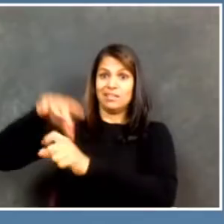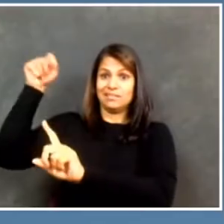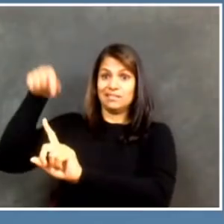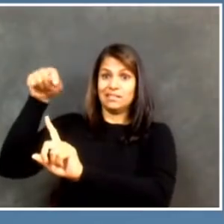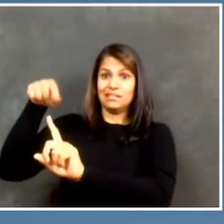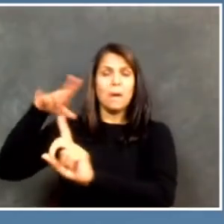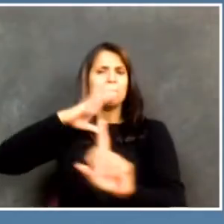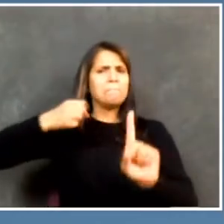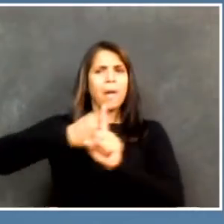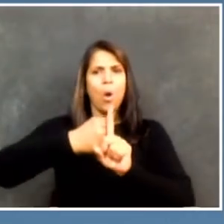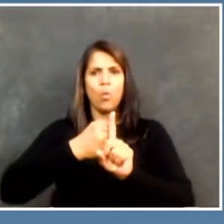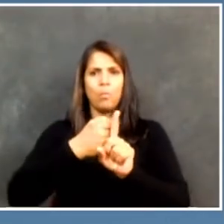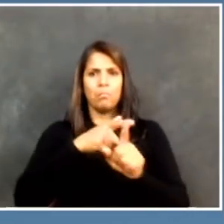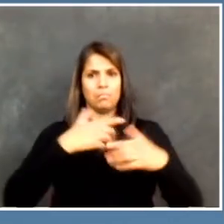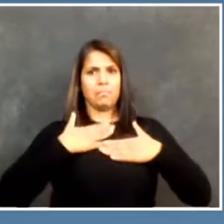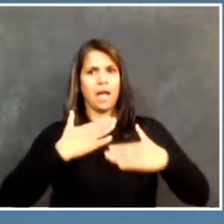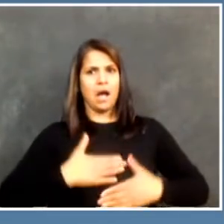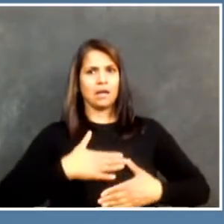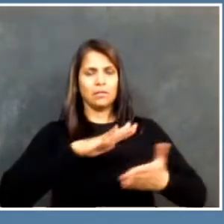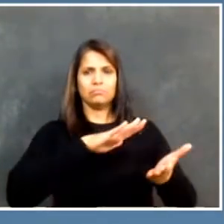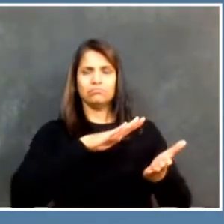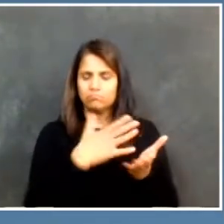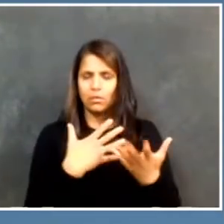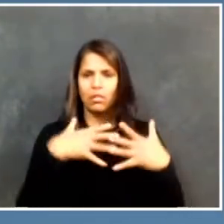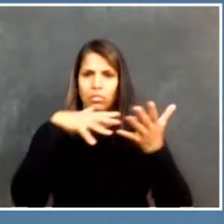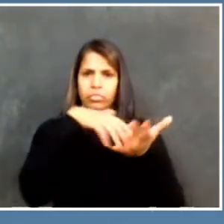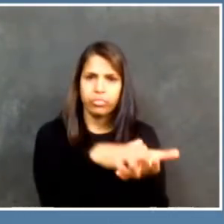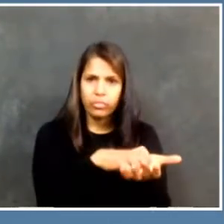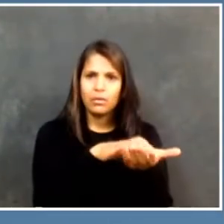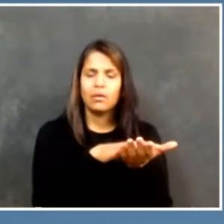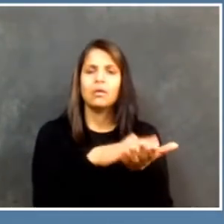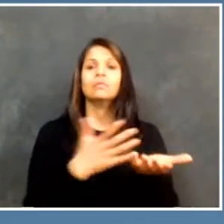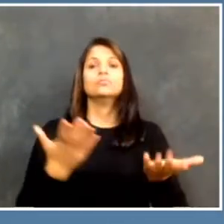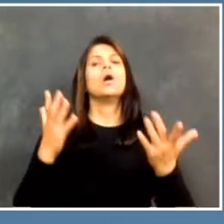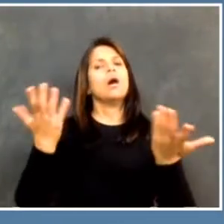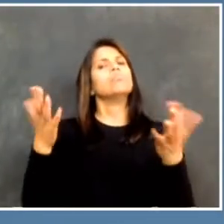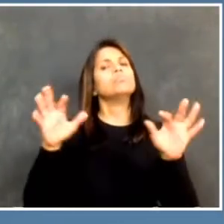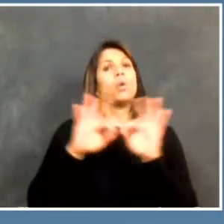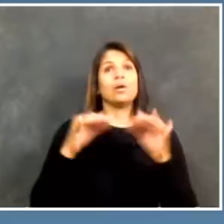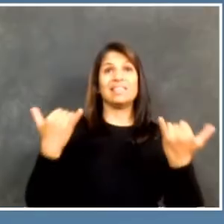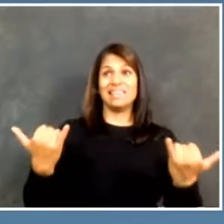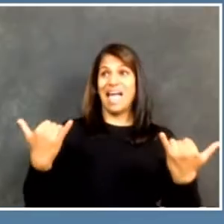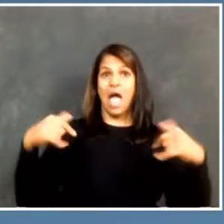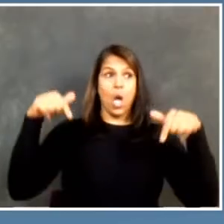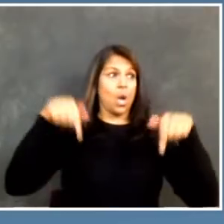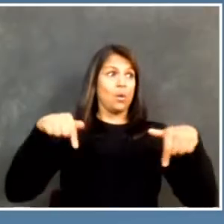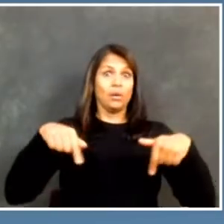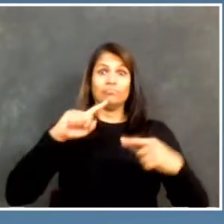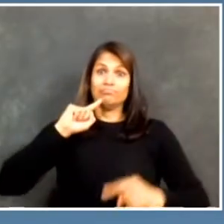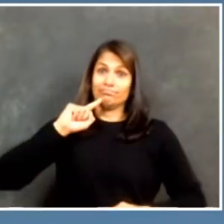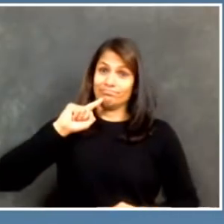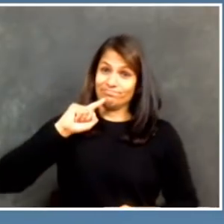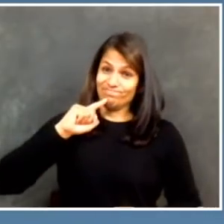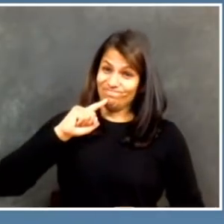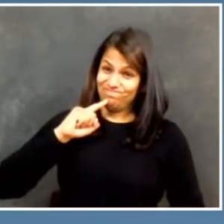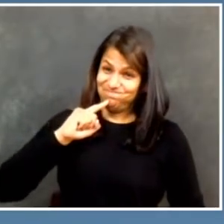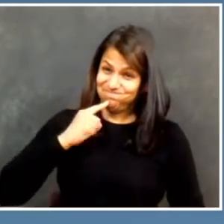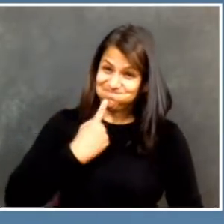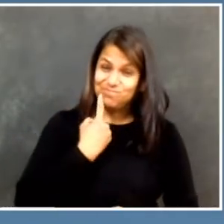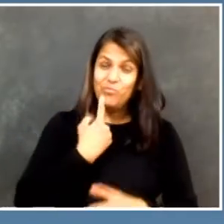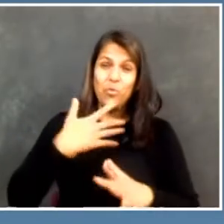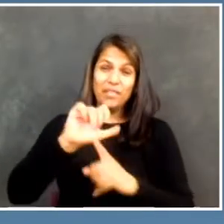So I think you'll understand that there are still a lot of underlying questions that will need to have